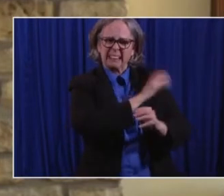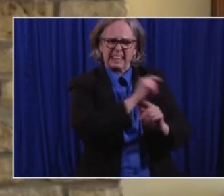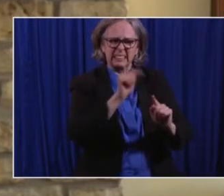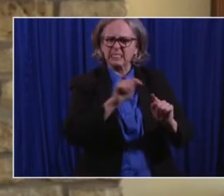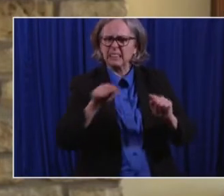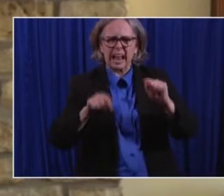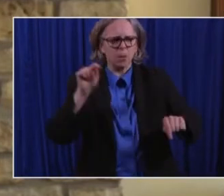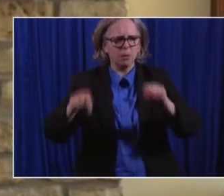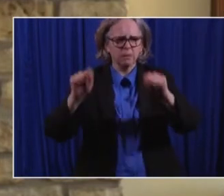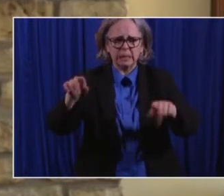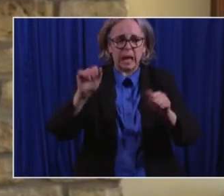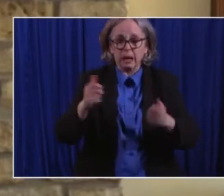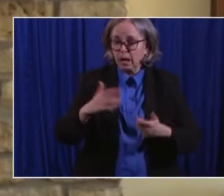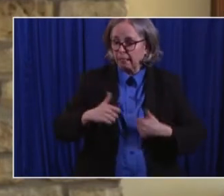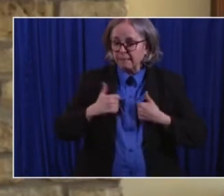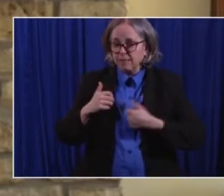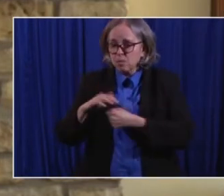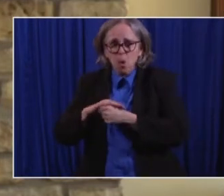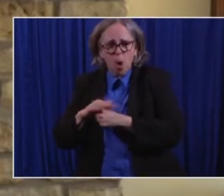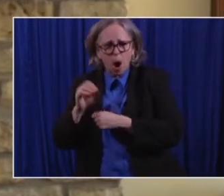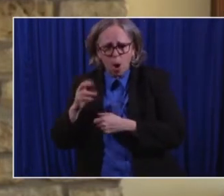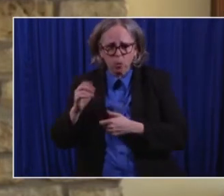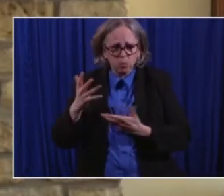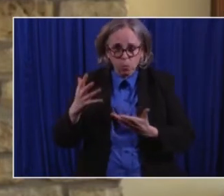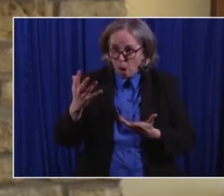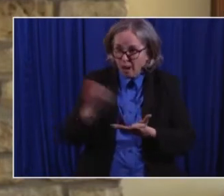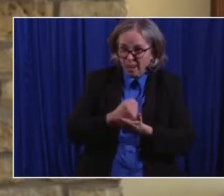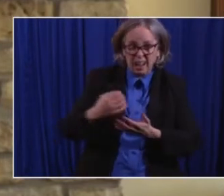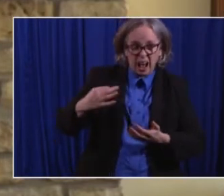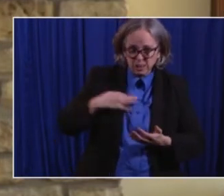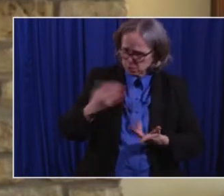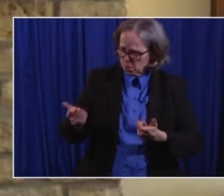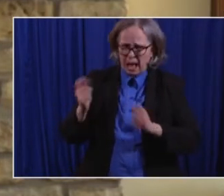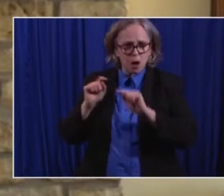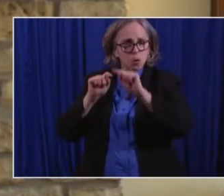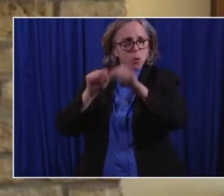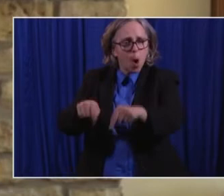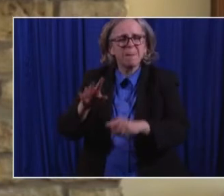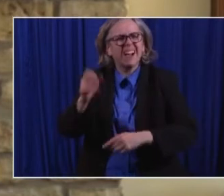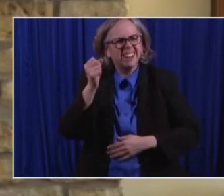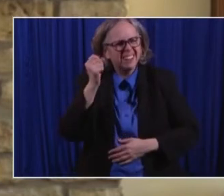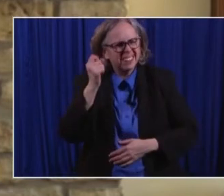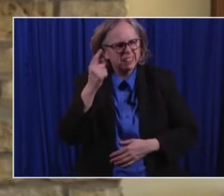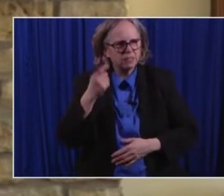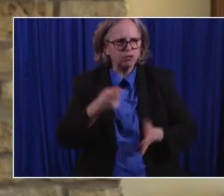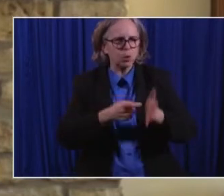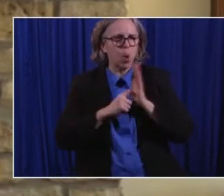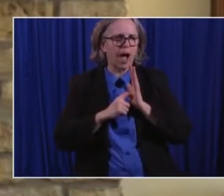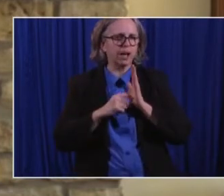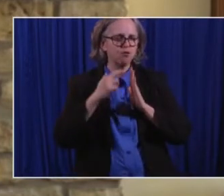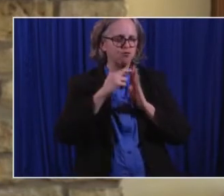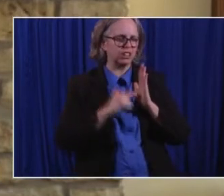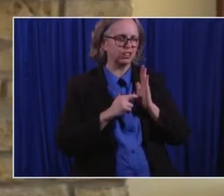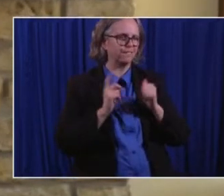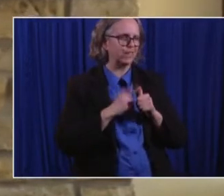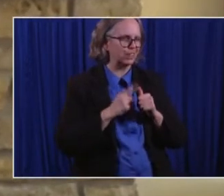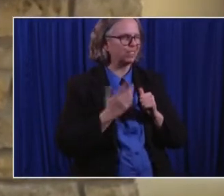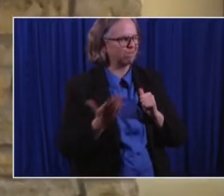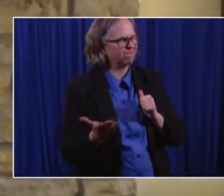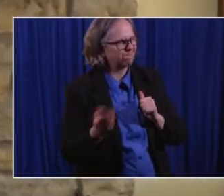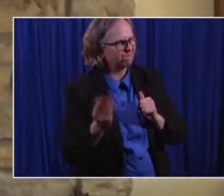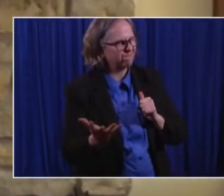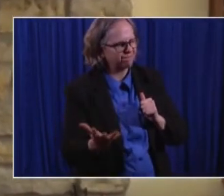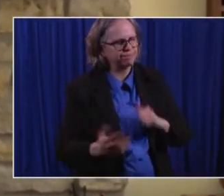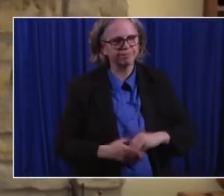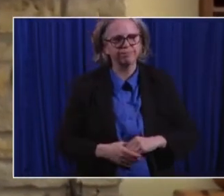vaccines and typically require advance registration. This week, we held our first 2 virtual town halls